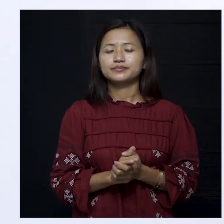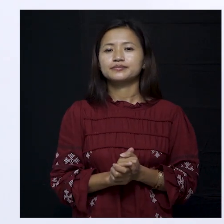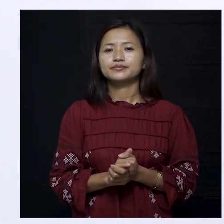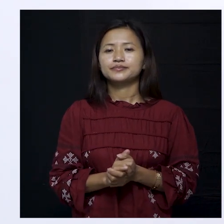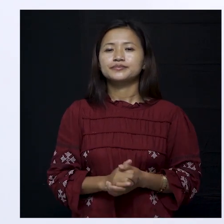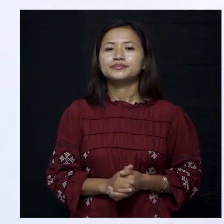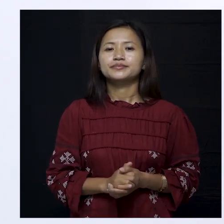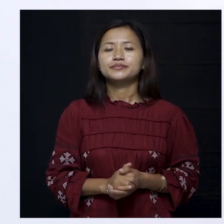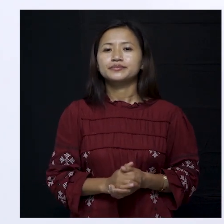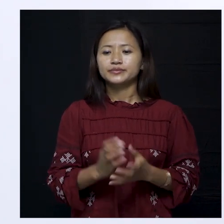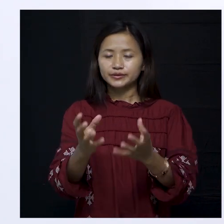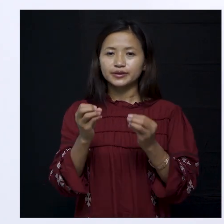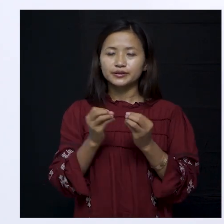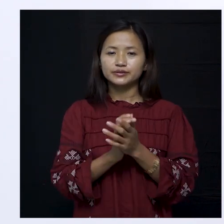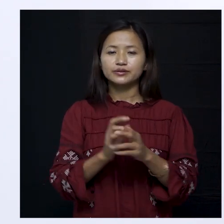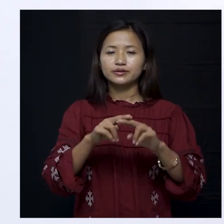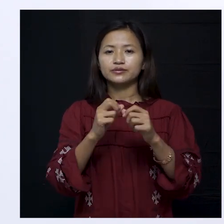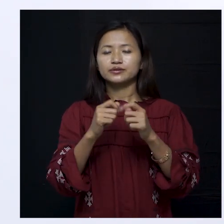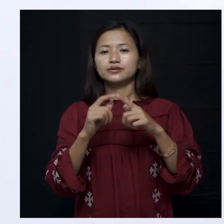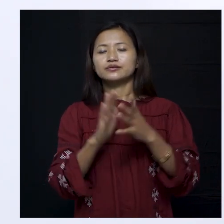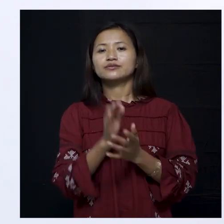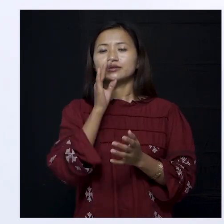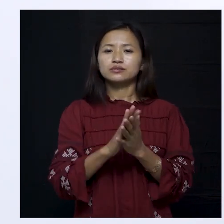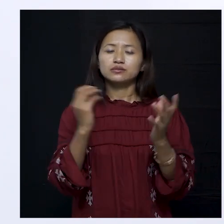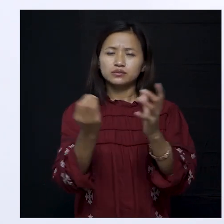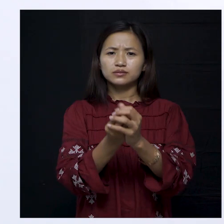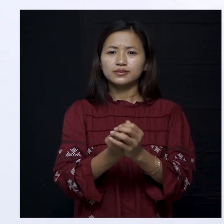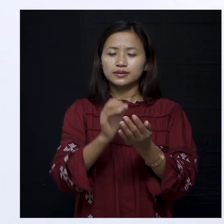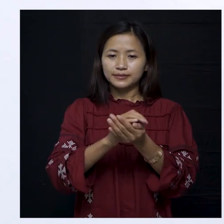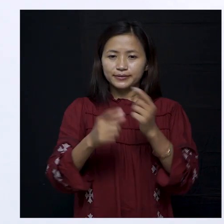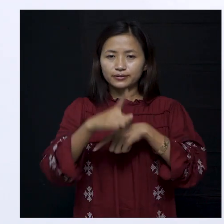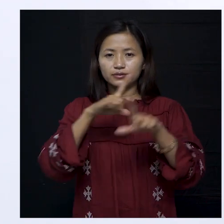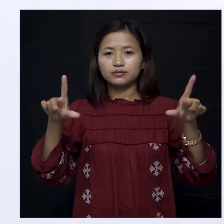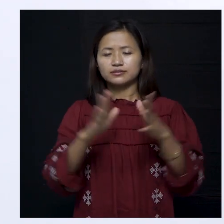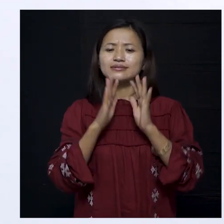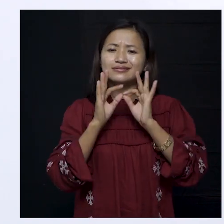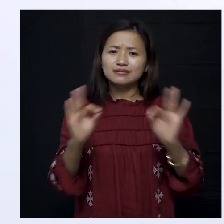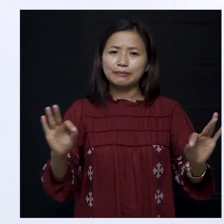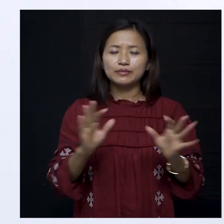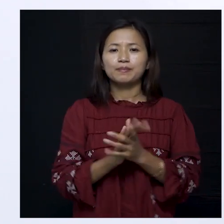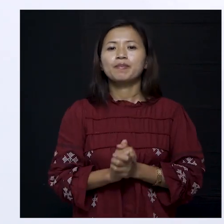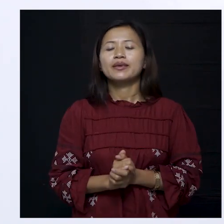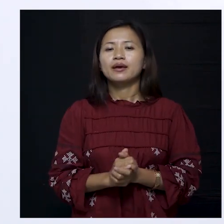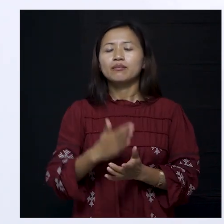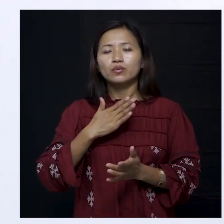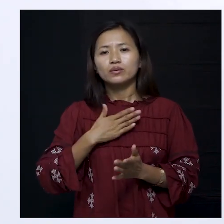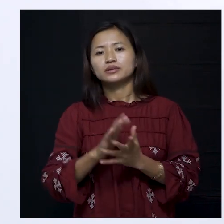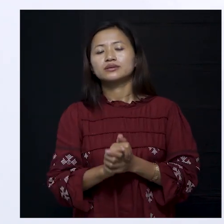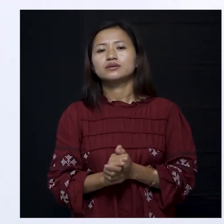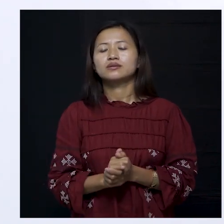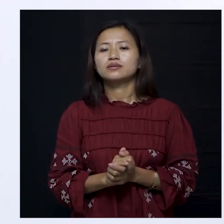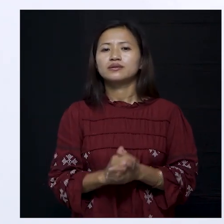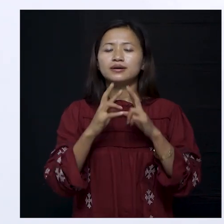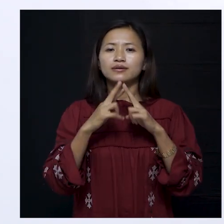together, okay? Getting your facts together is a very important thing. Keeping your language simple and polite is